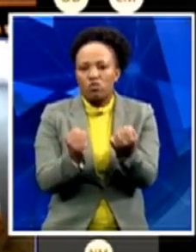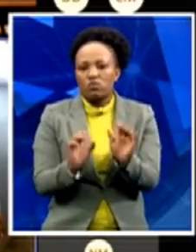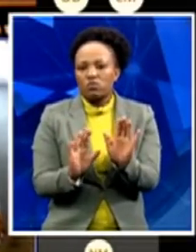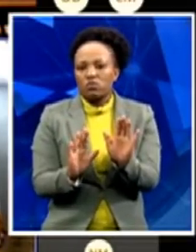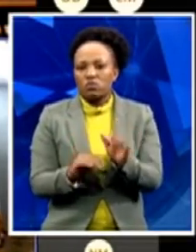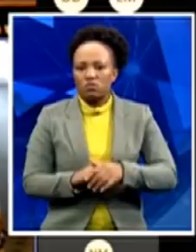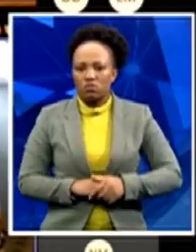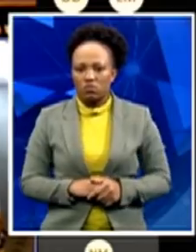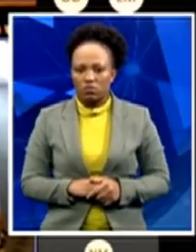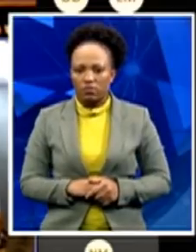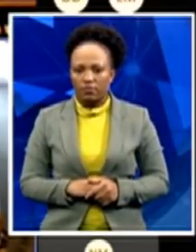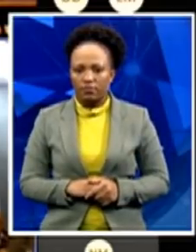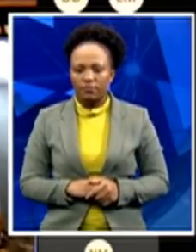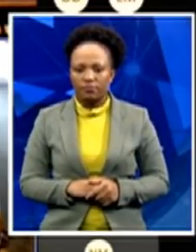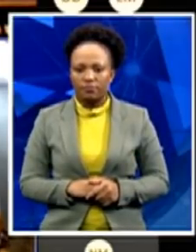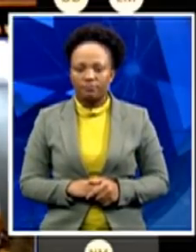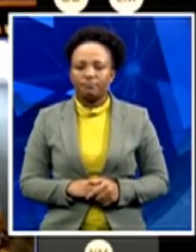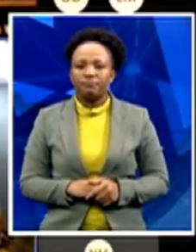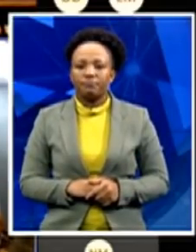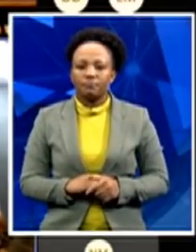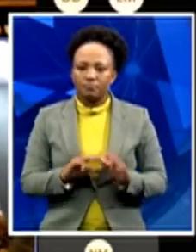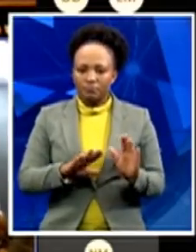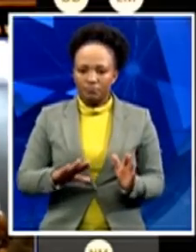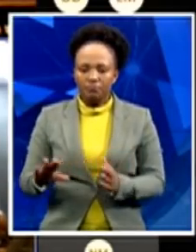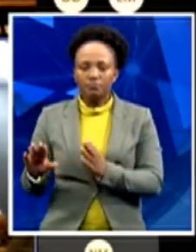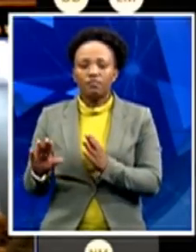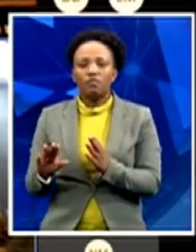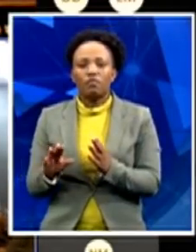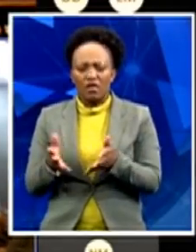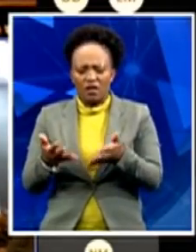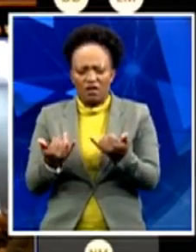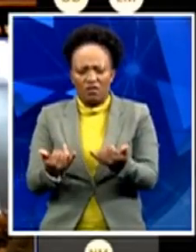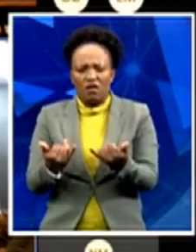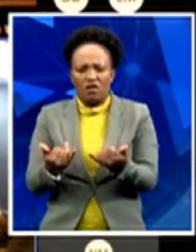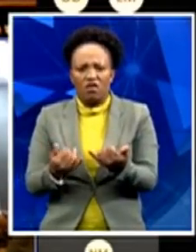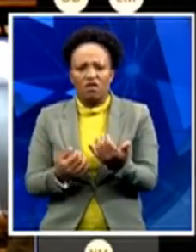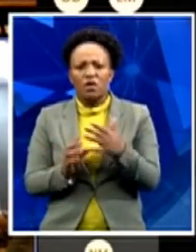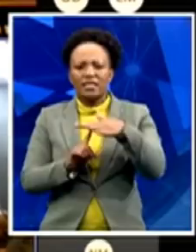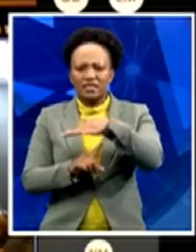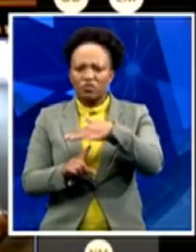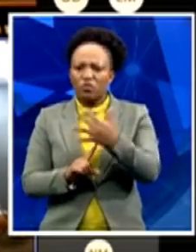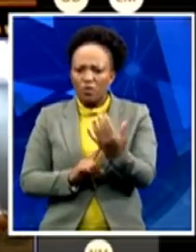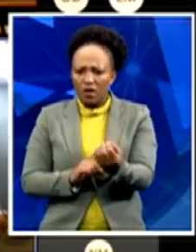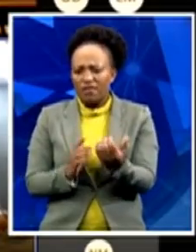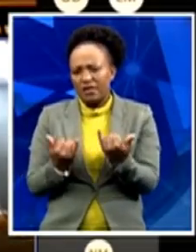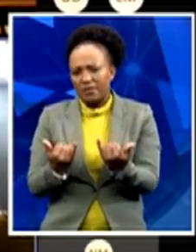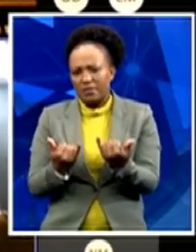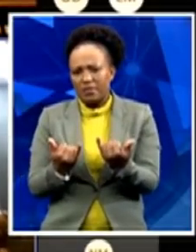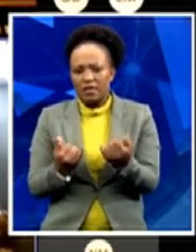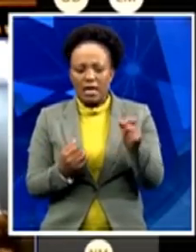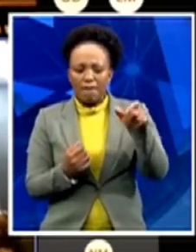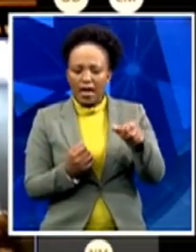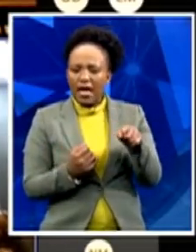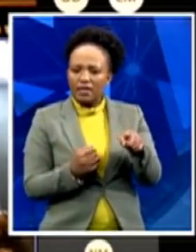Now, we have here a situation where the litigants in